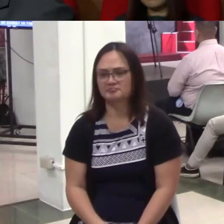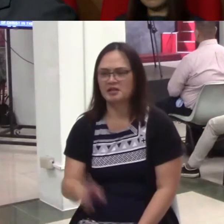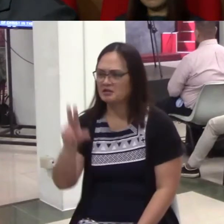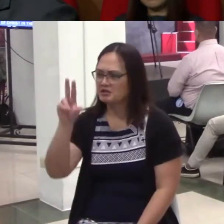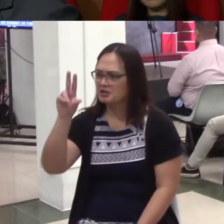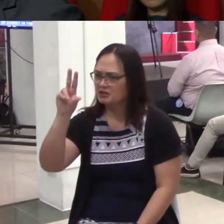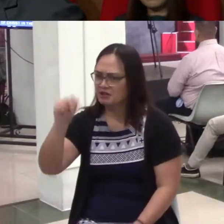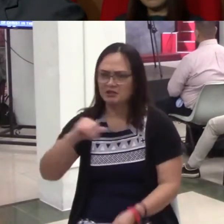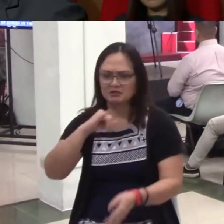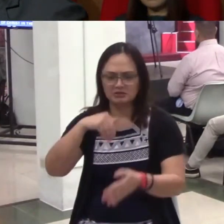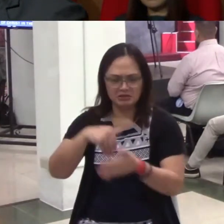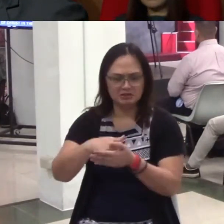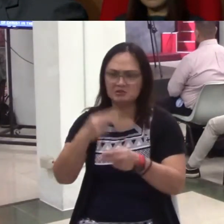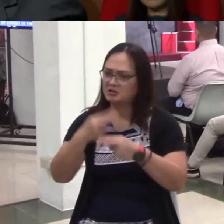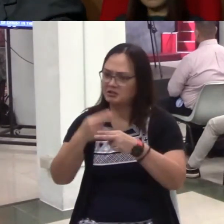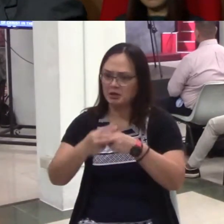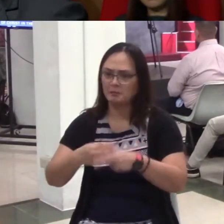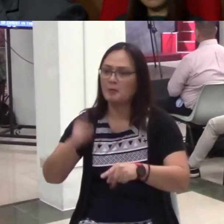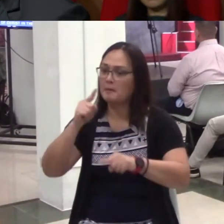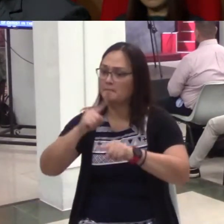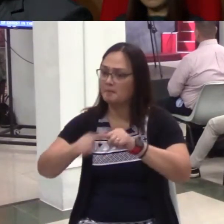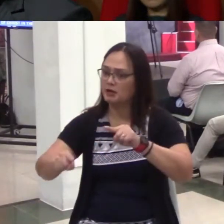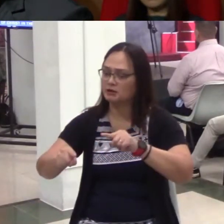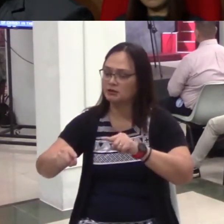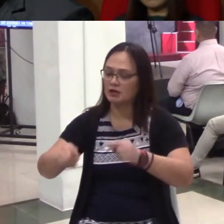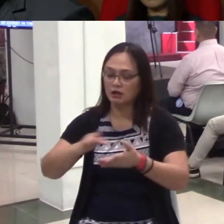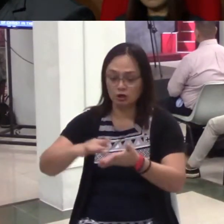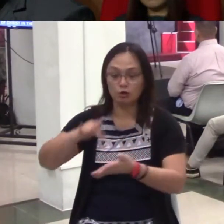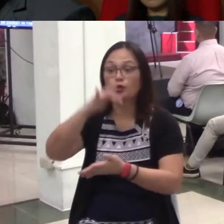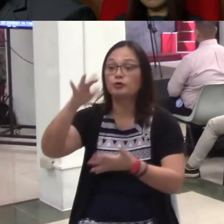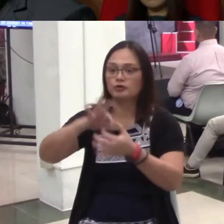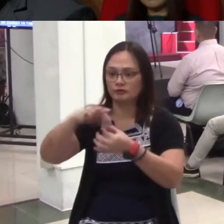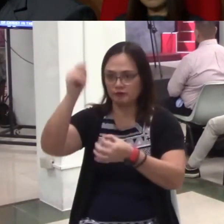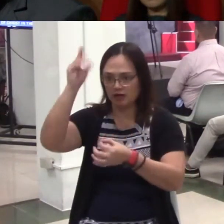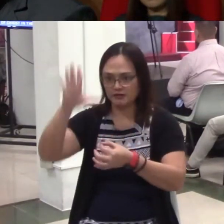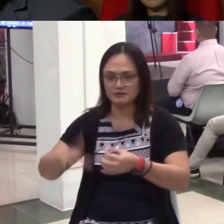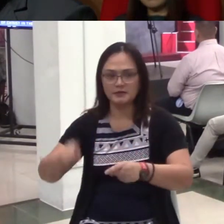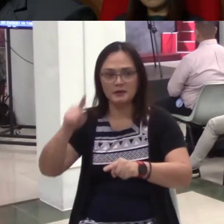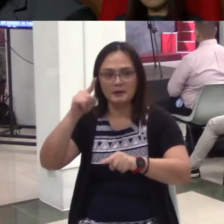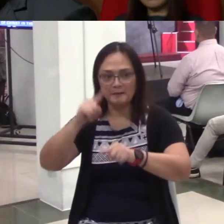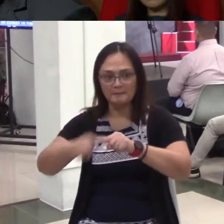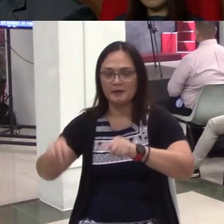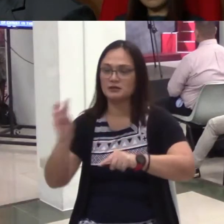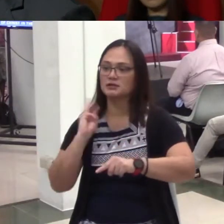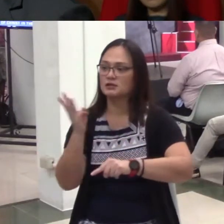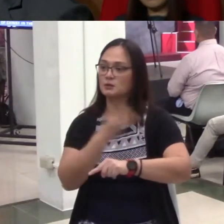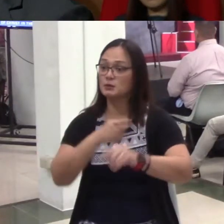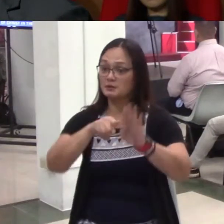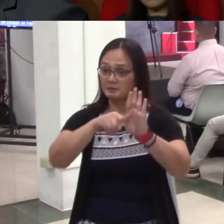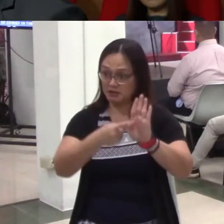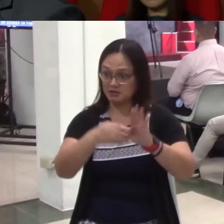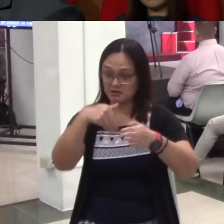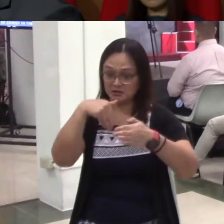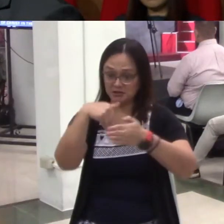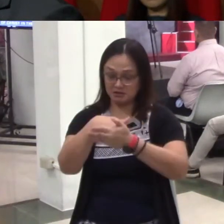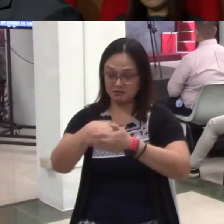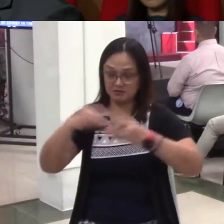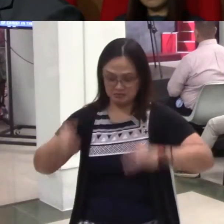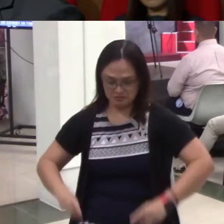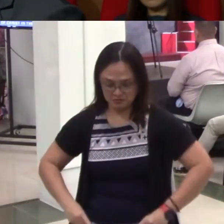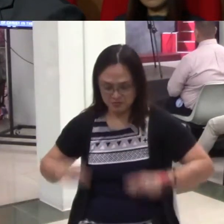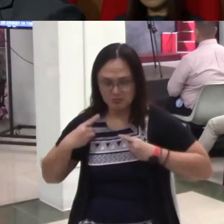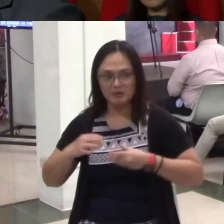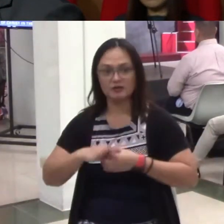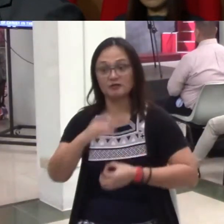but we begin with the indwelling Christ. Amen? I'd like the Lord to be